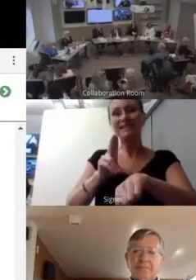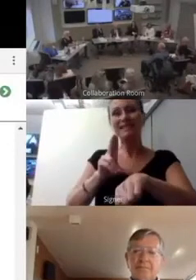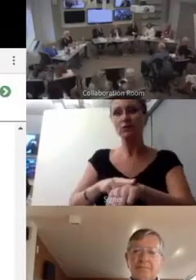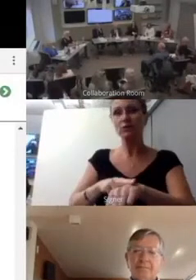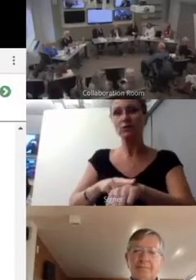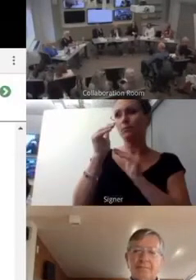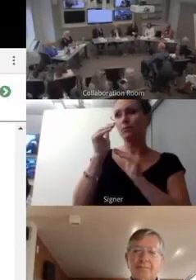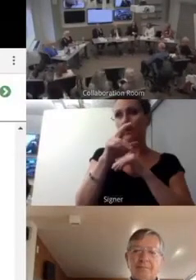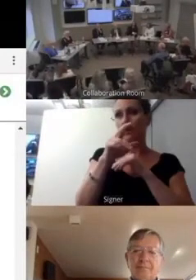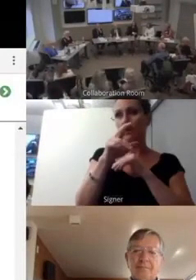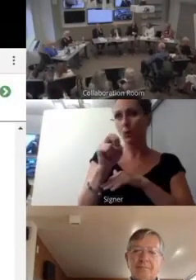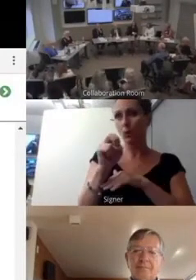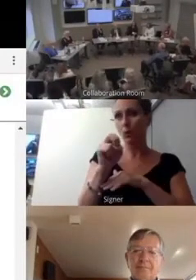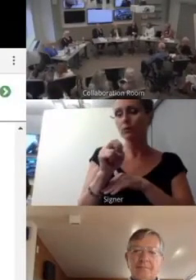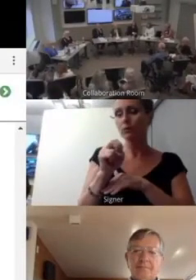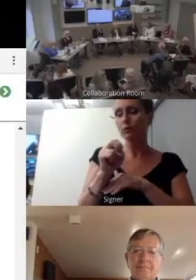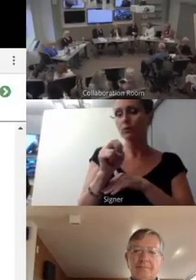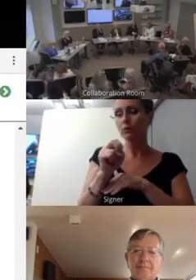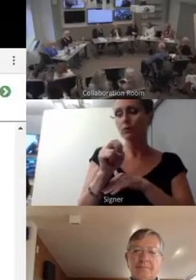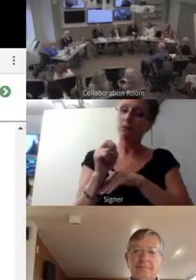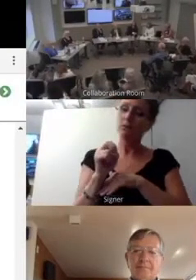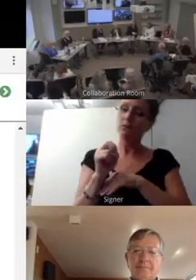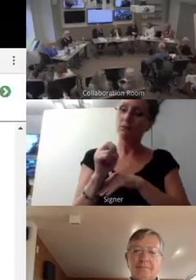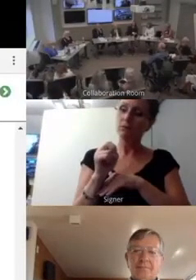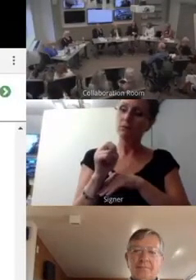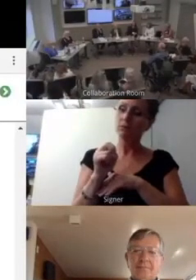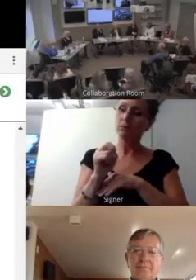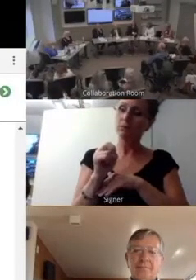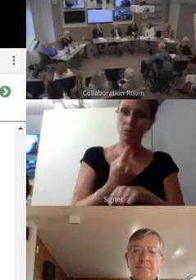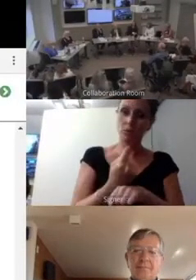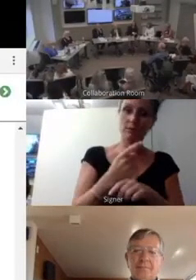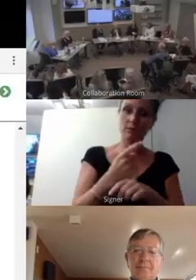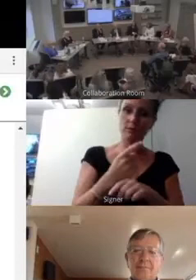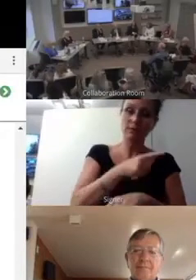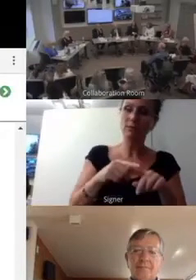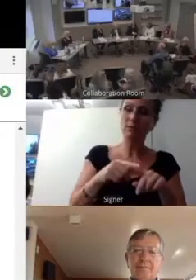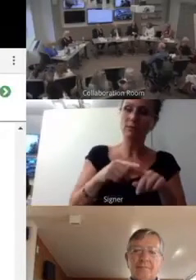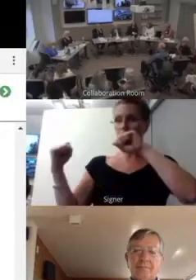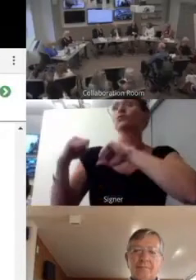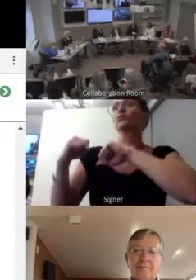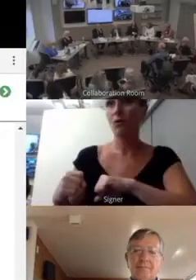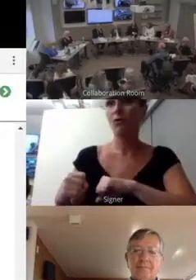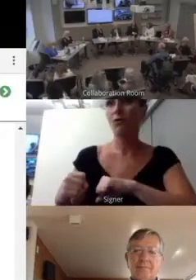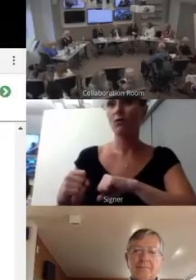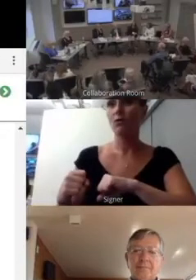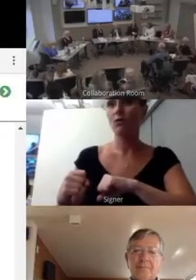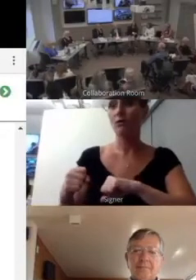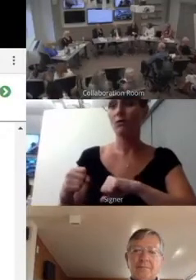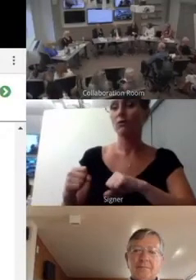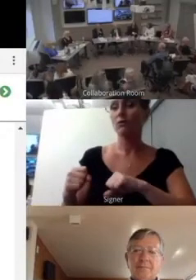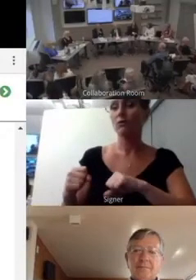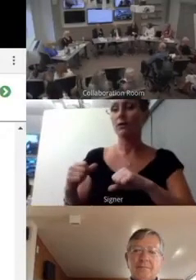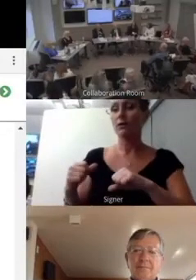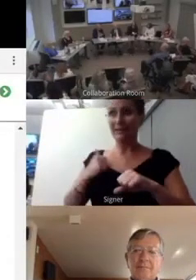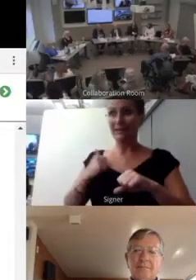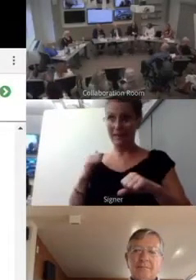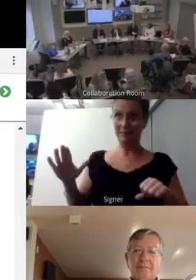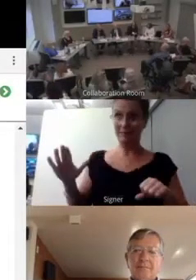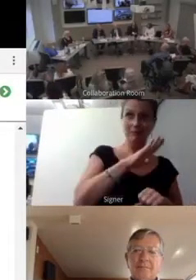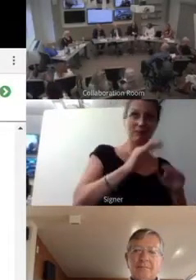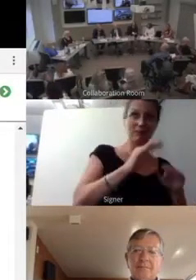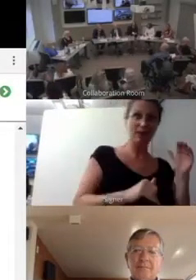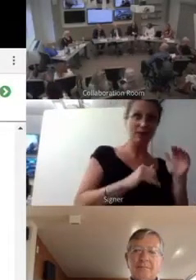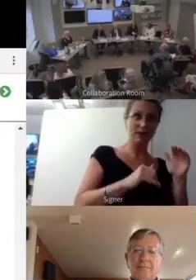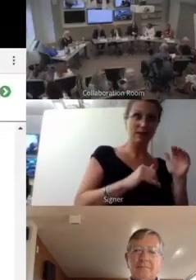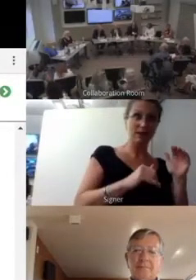building code that isn't weaker but actually stronger than what others have, that actually sets out what we really